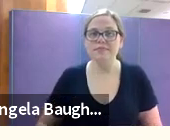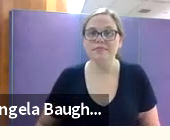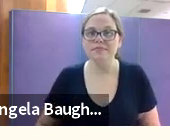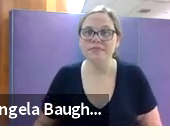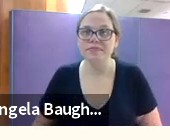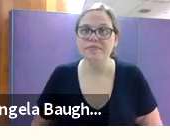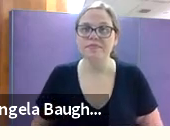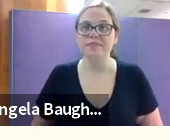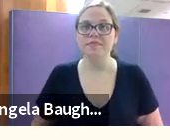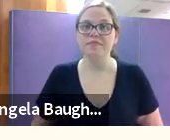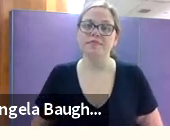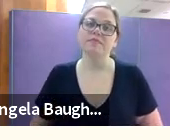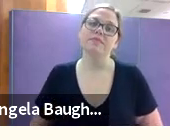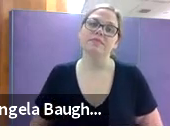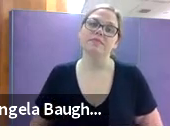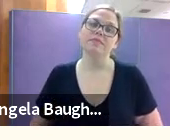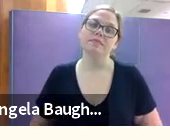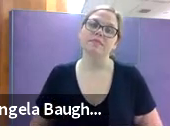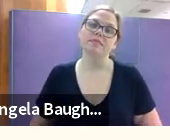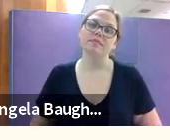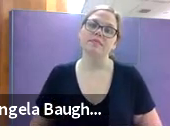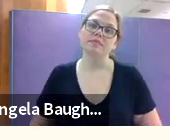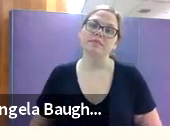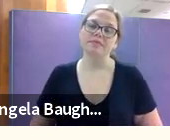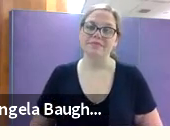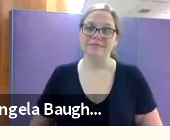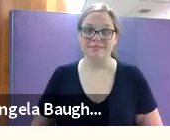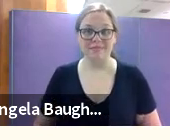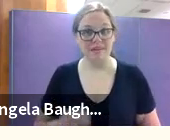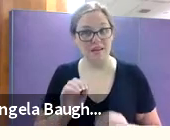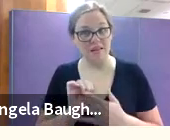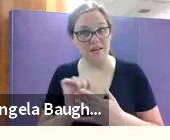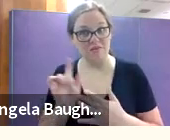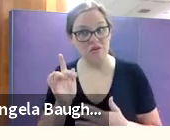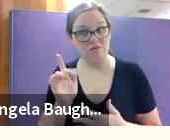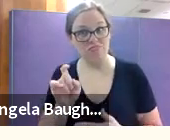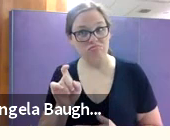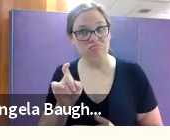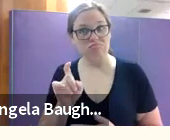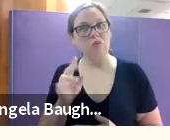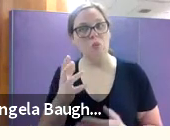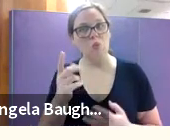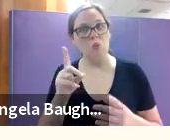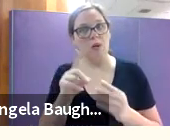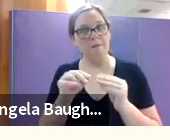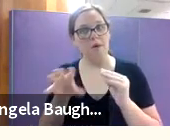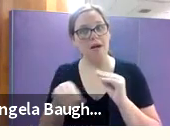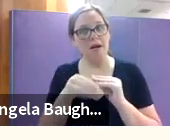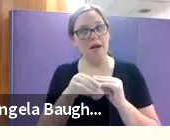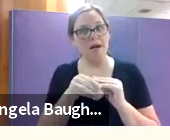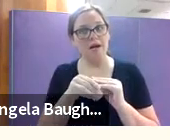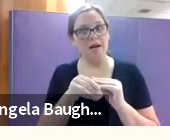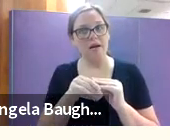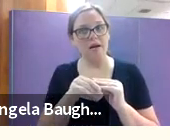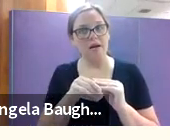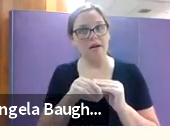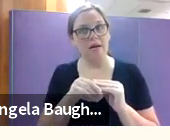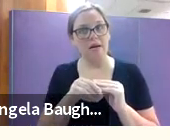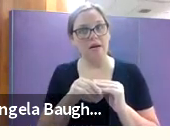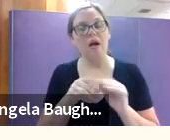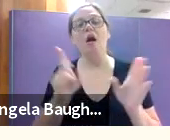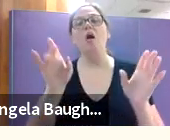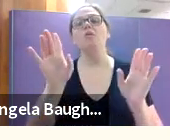Okay, I think, is that it, Donna, or you have one more thing? No, I think I